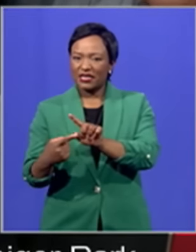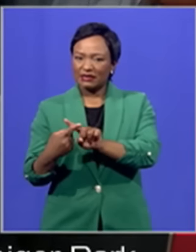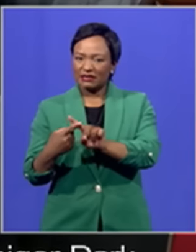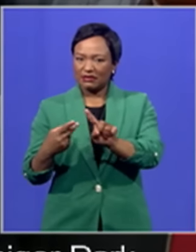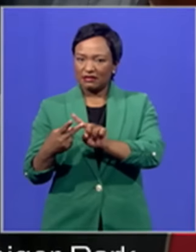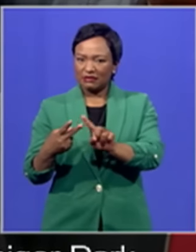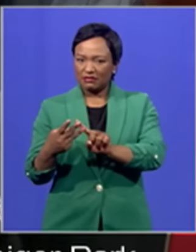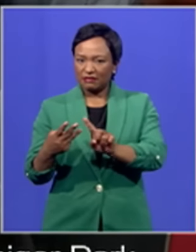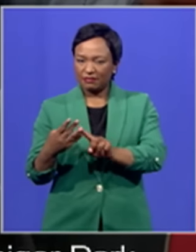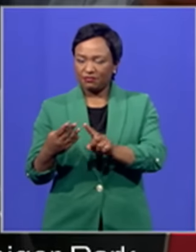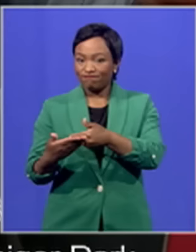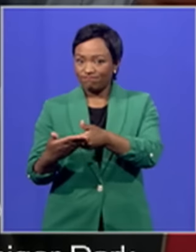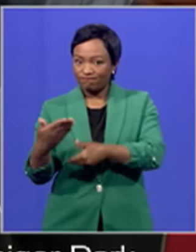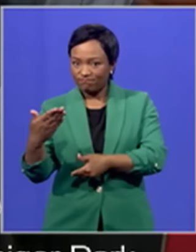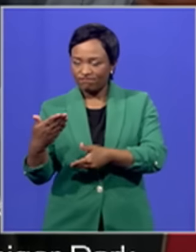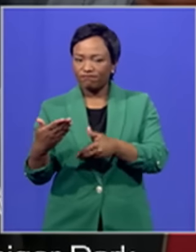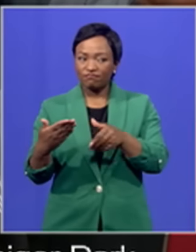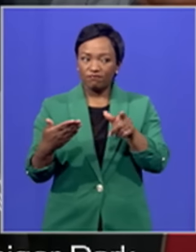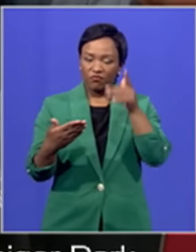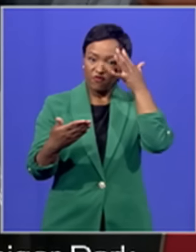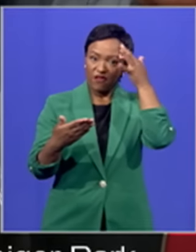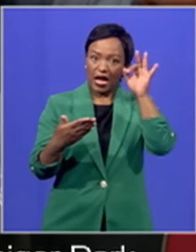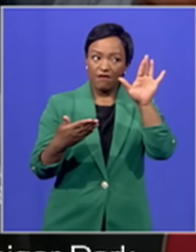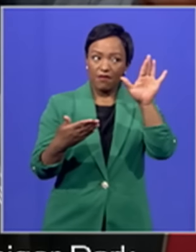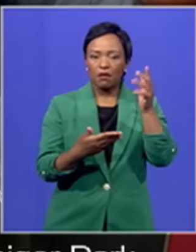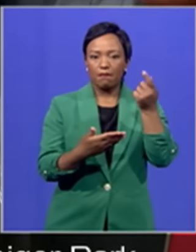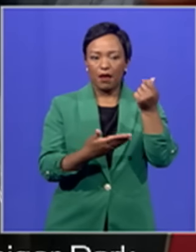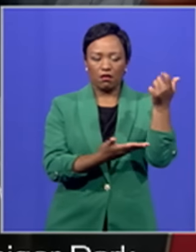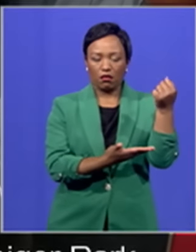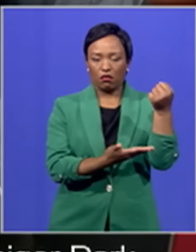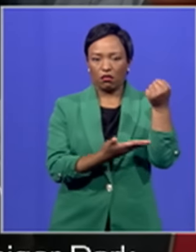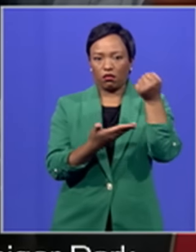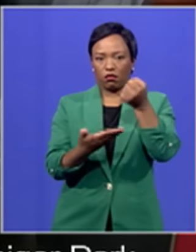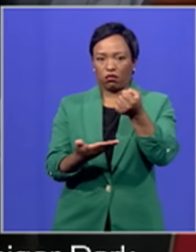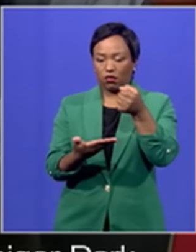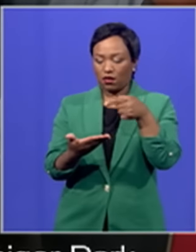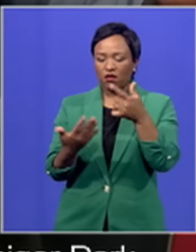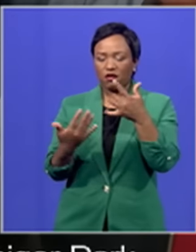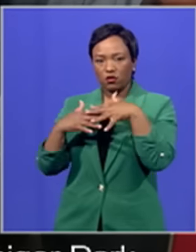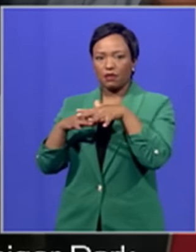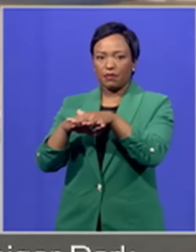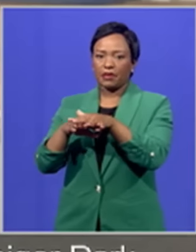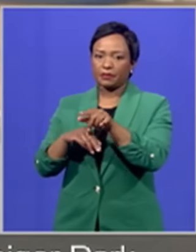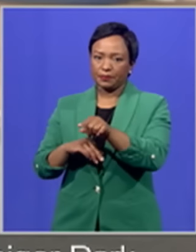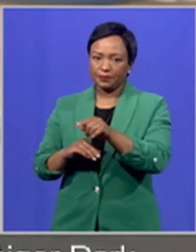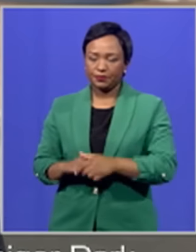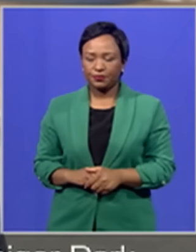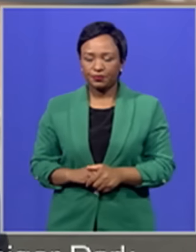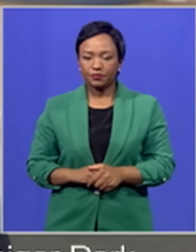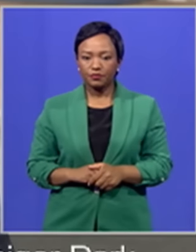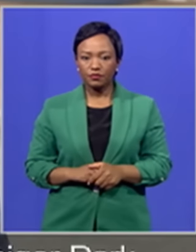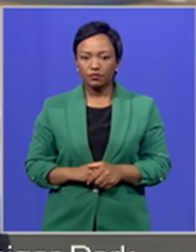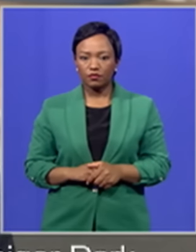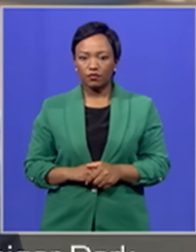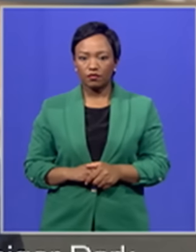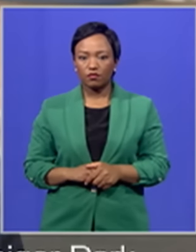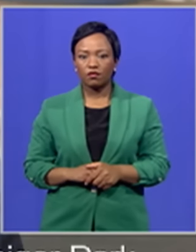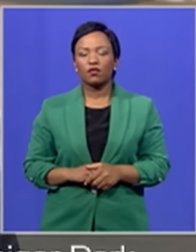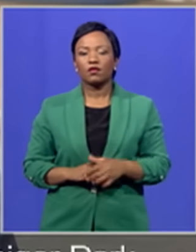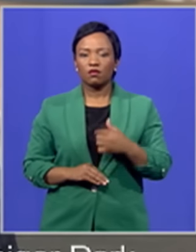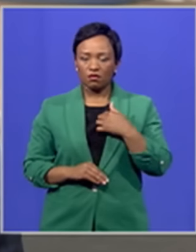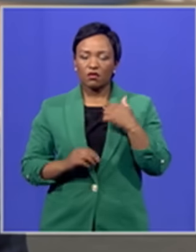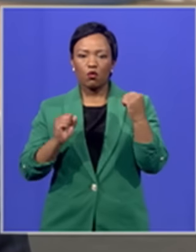and the strategy, the government is allocated funding for the implementation of that strategy. We've also agreed that there will be